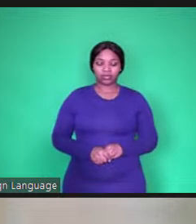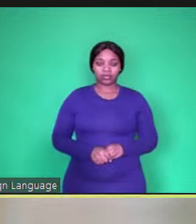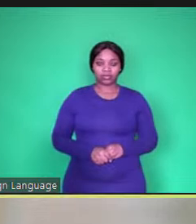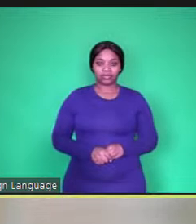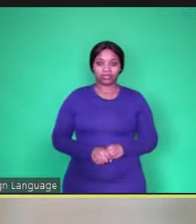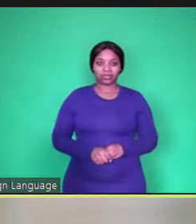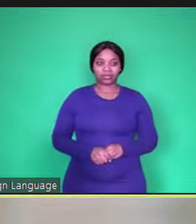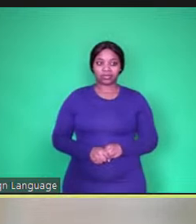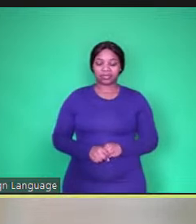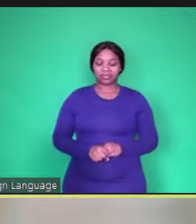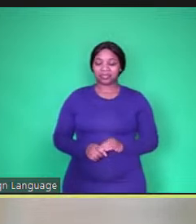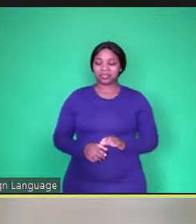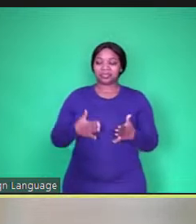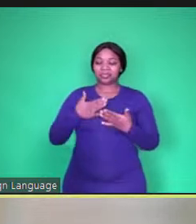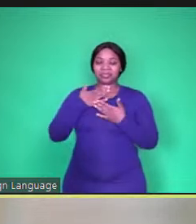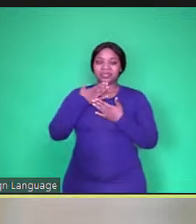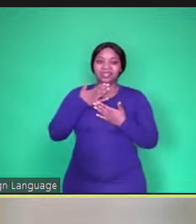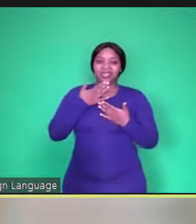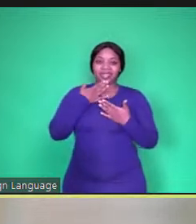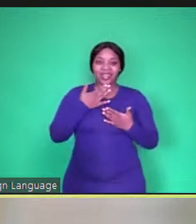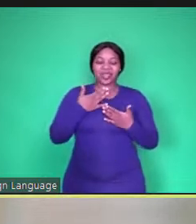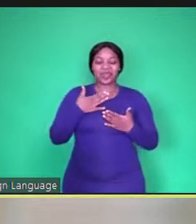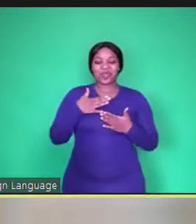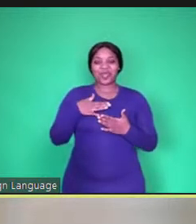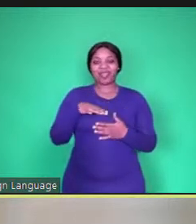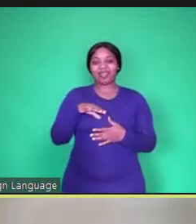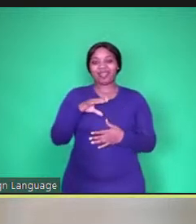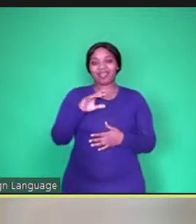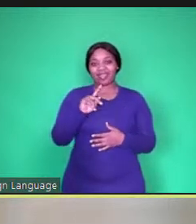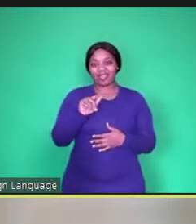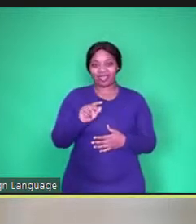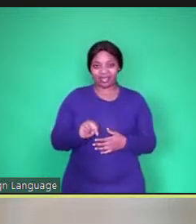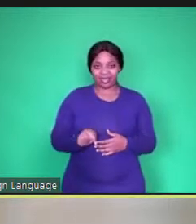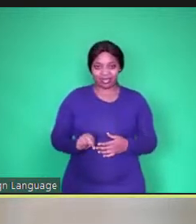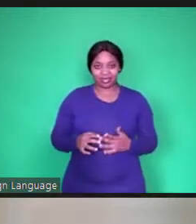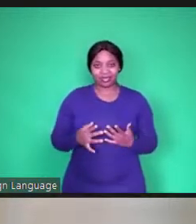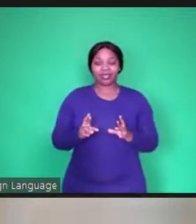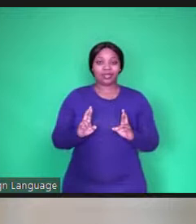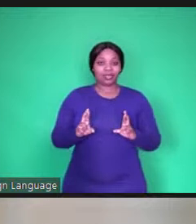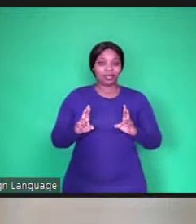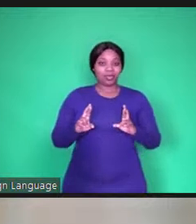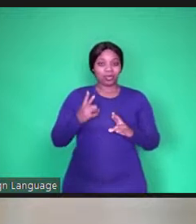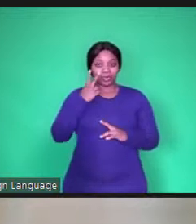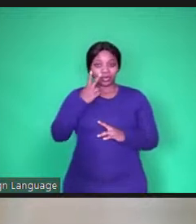Thank you, Karen. I hope everyone can see my slides.